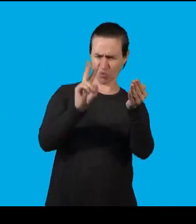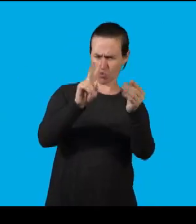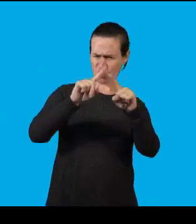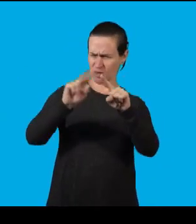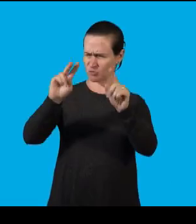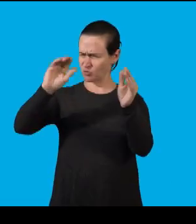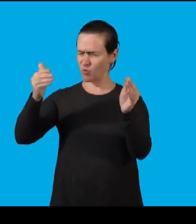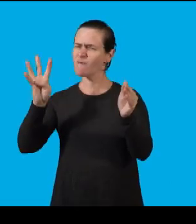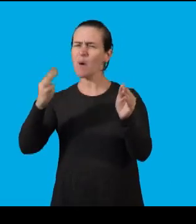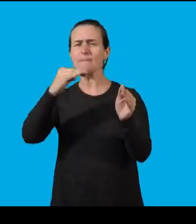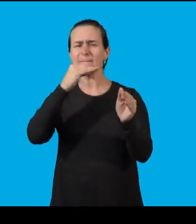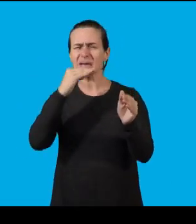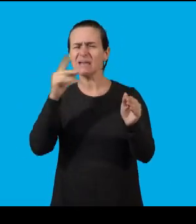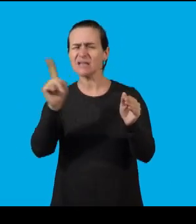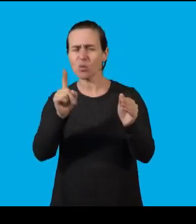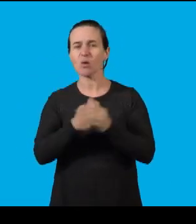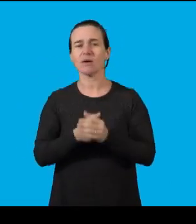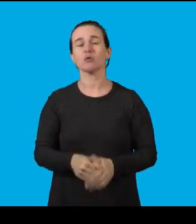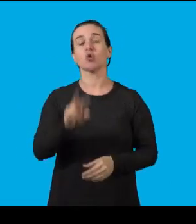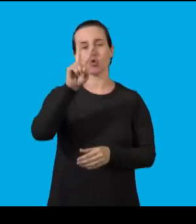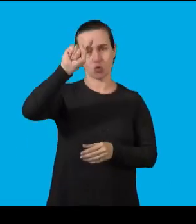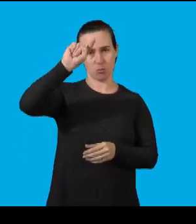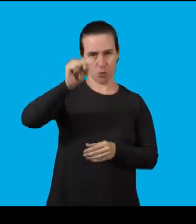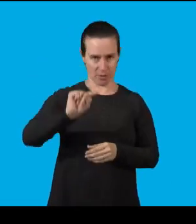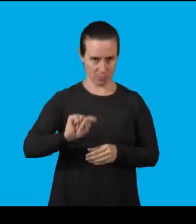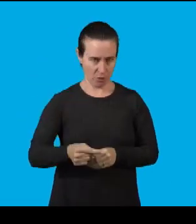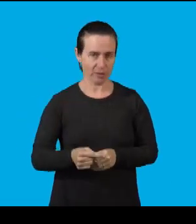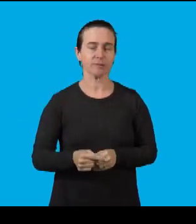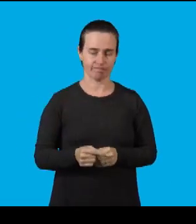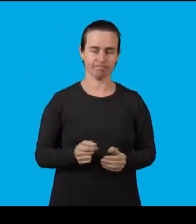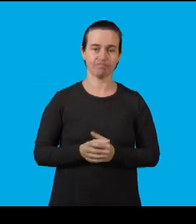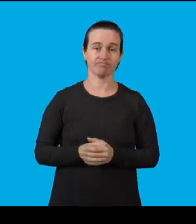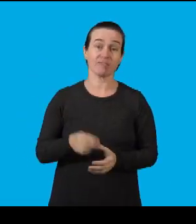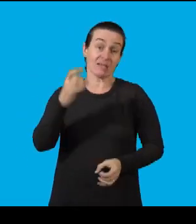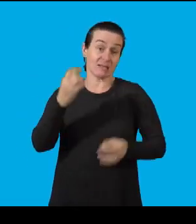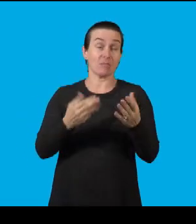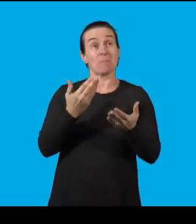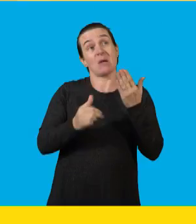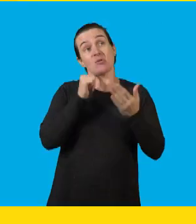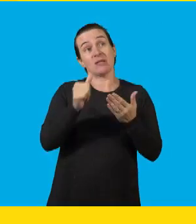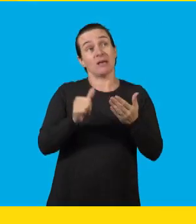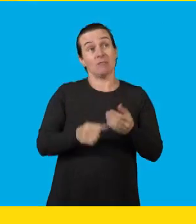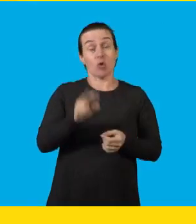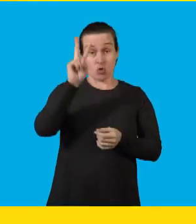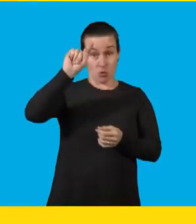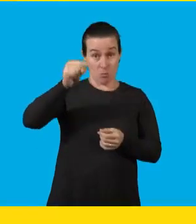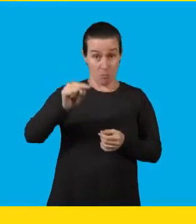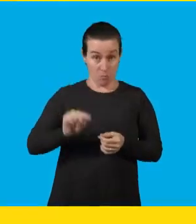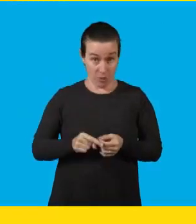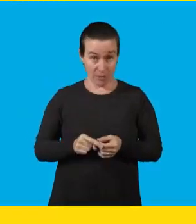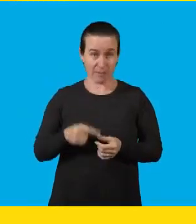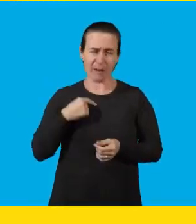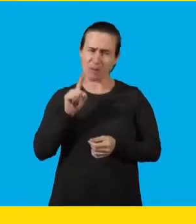2 and it's 4 marks, that means you're expected to give 2 points there. Sometimes they will tell you to give 2 points,